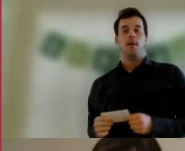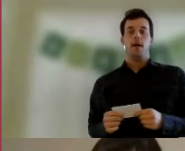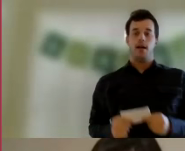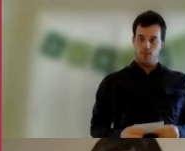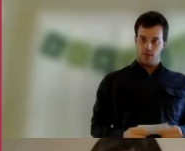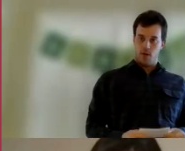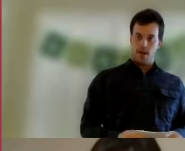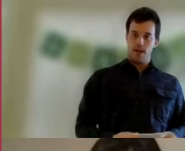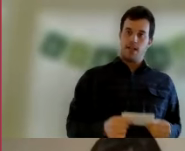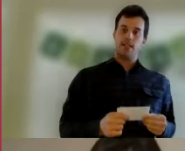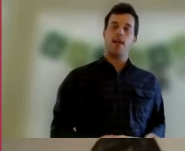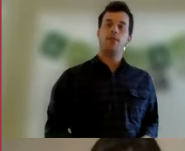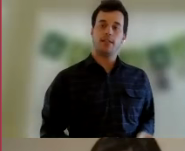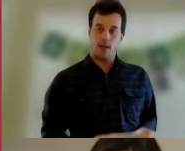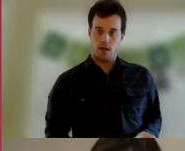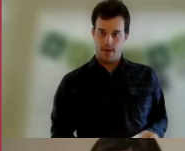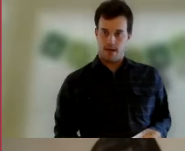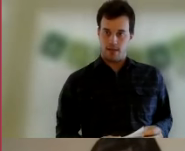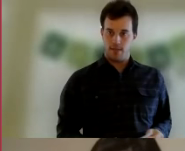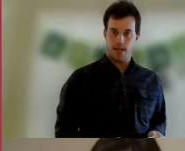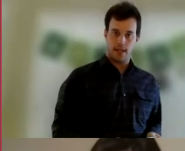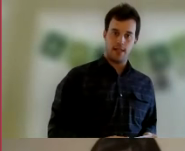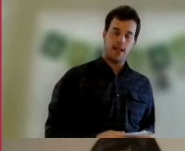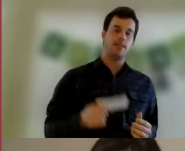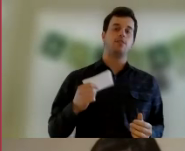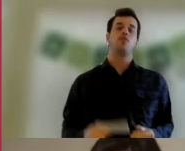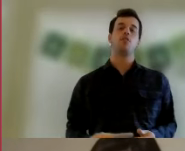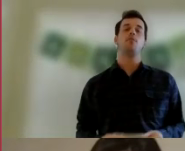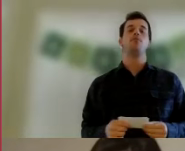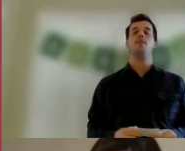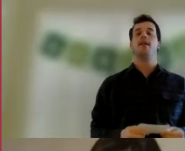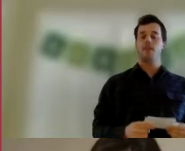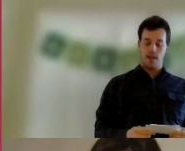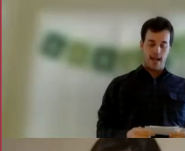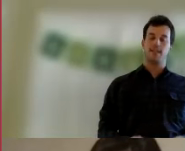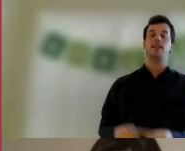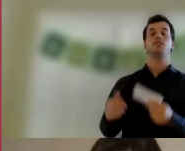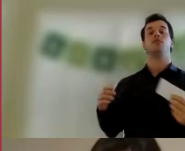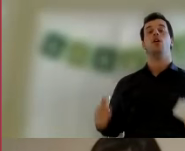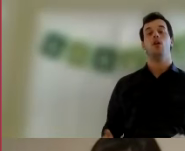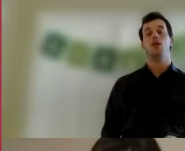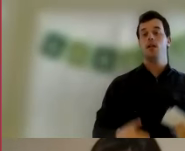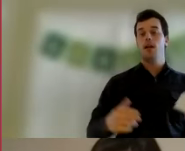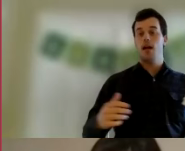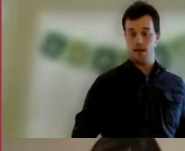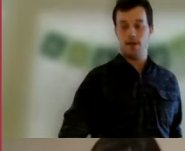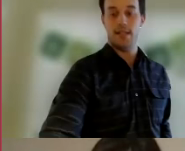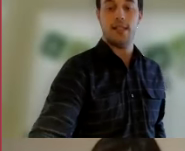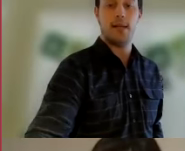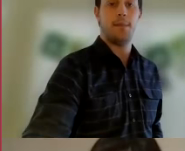Hello, I'm Will Swinner, and today I would like to talk about a subject that is affordable broadband internet access for